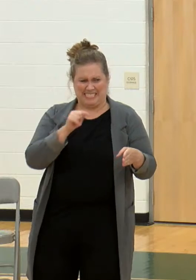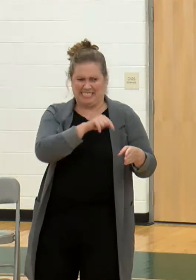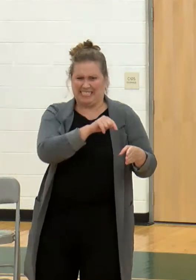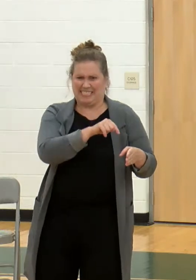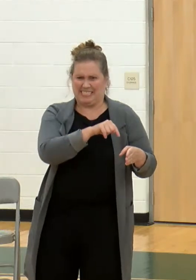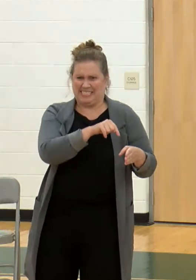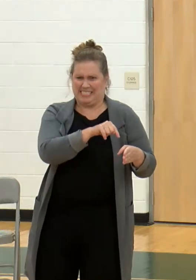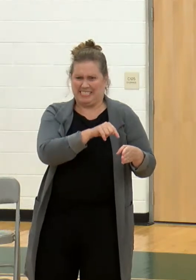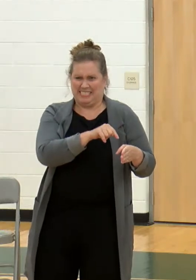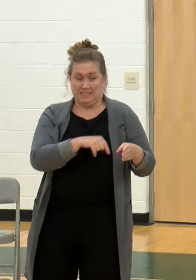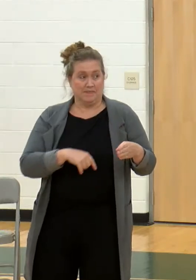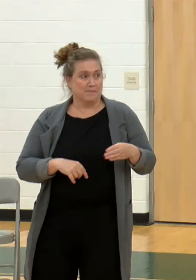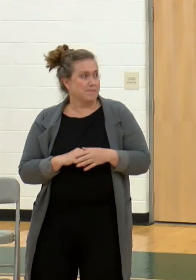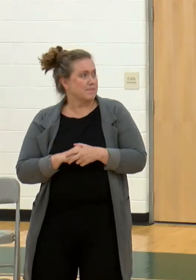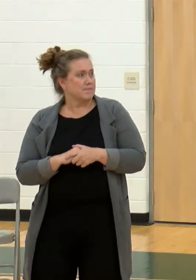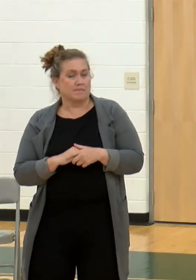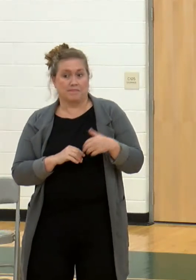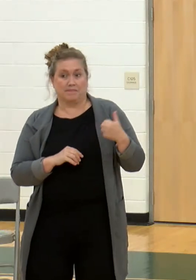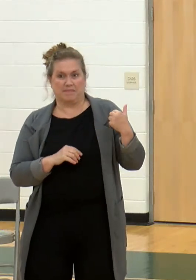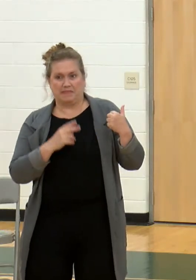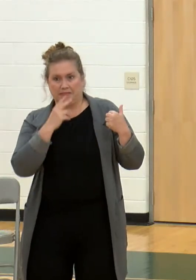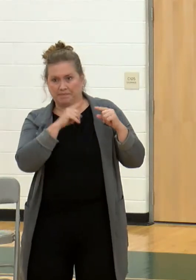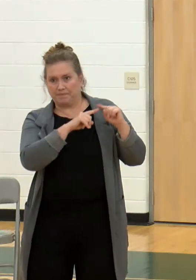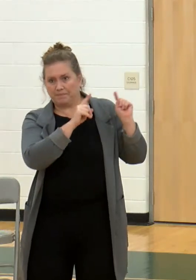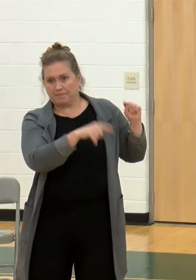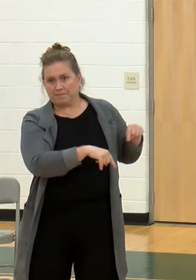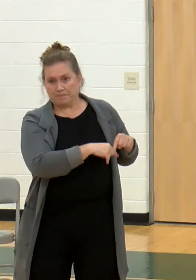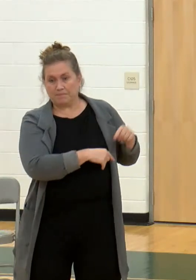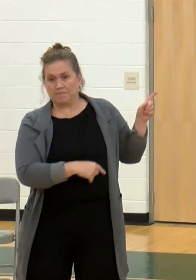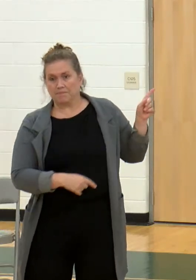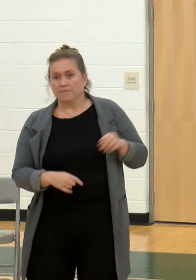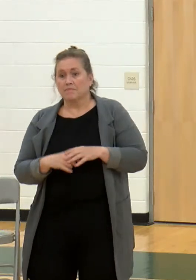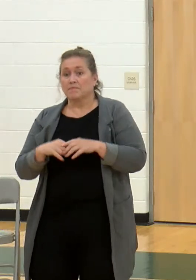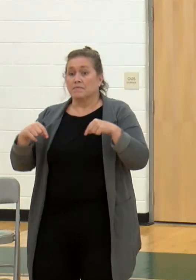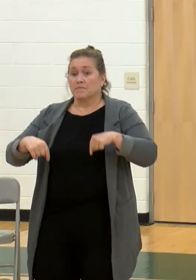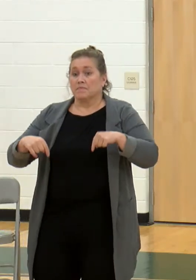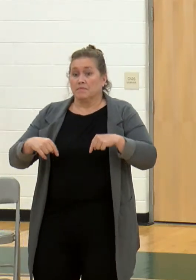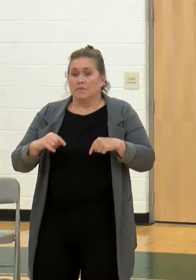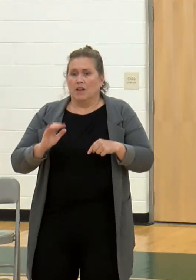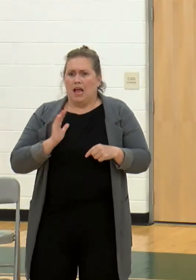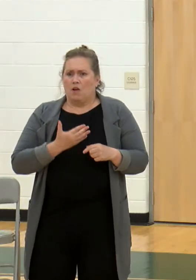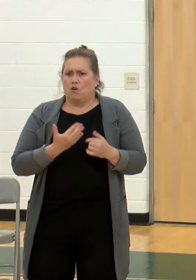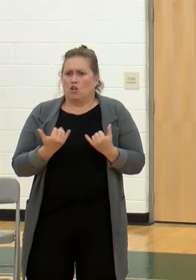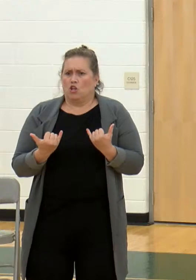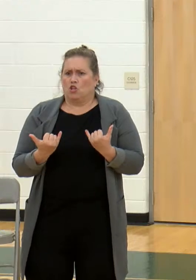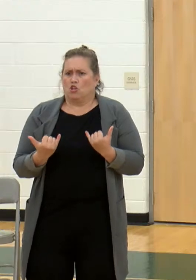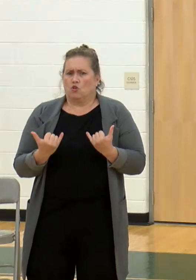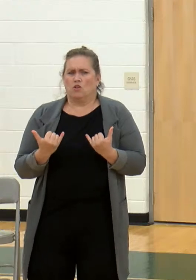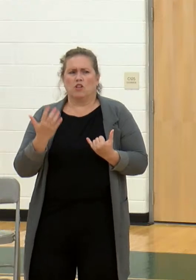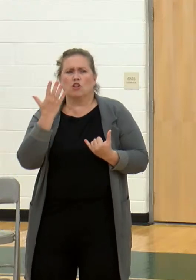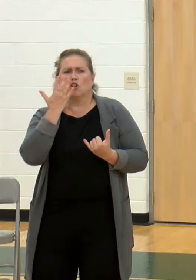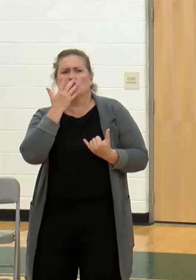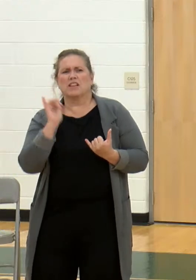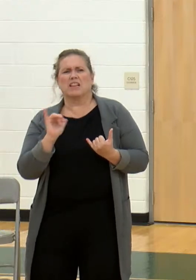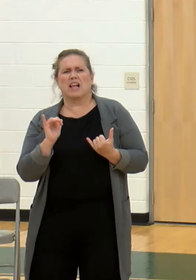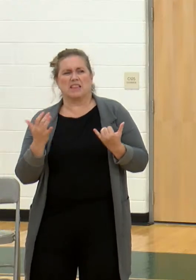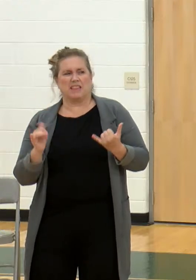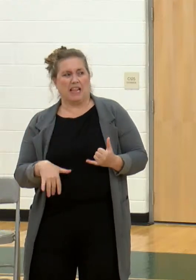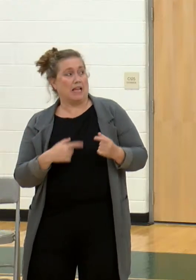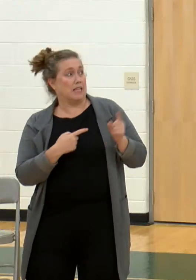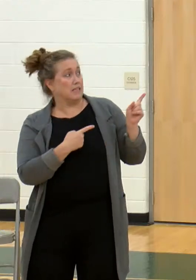from here. This is, our existing conditions. This blue boundary